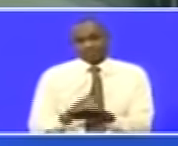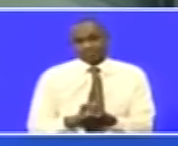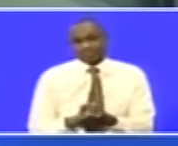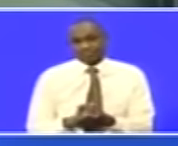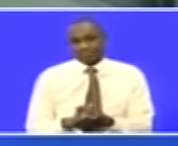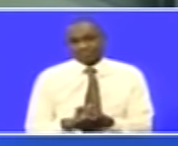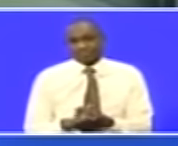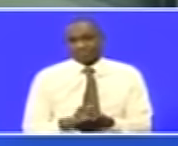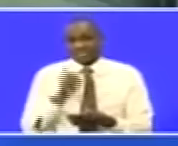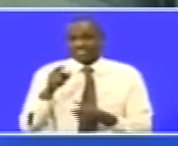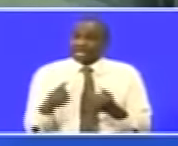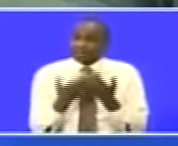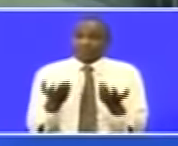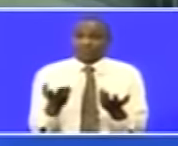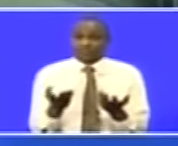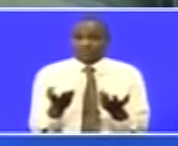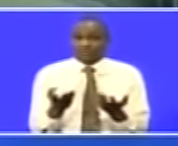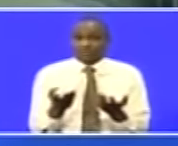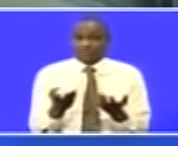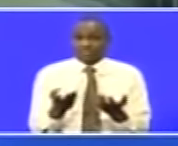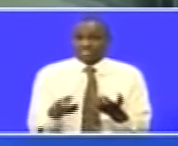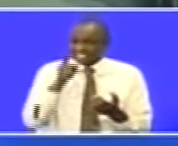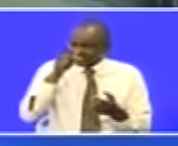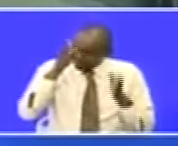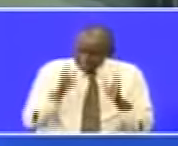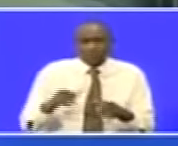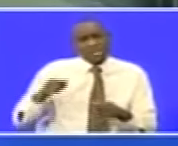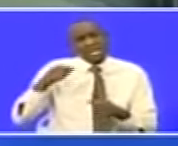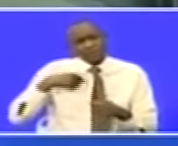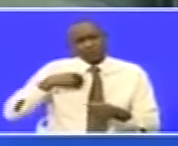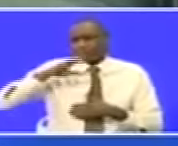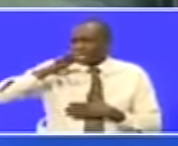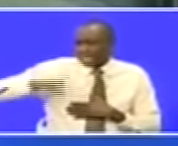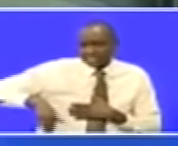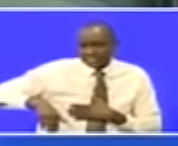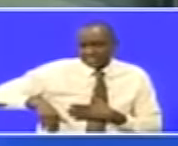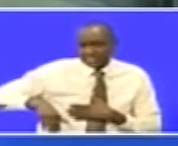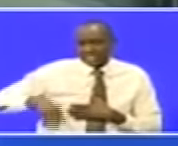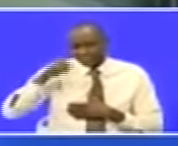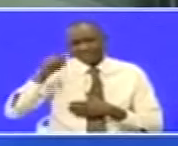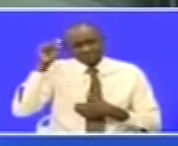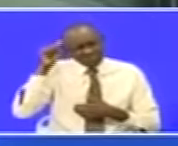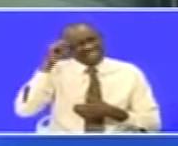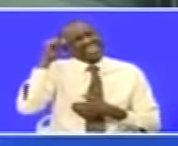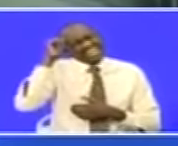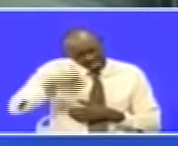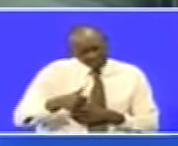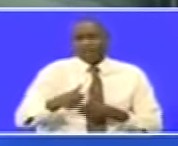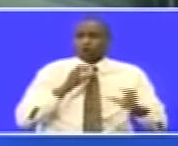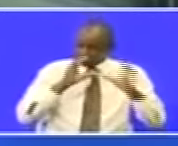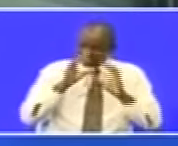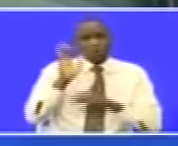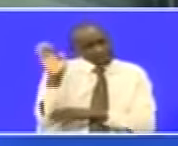about different aspects of society, and so he was able to relate the academic intellectual conversations that